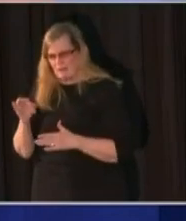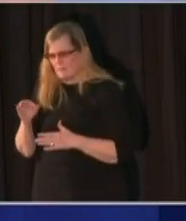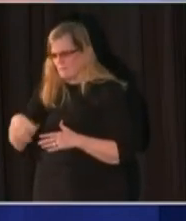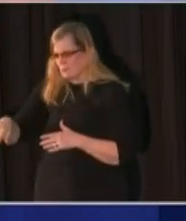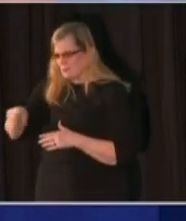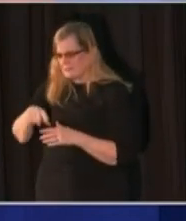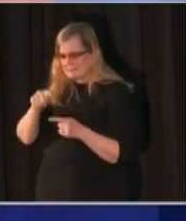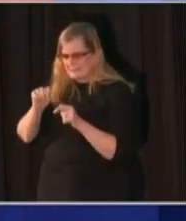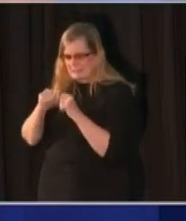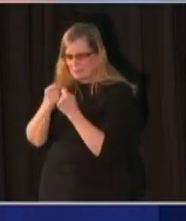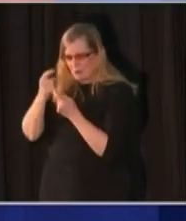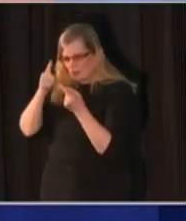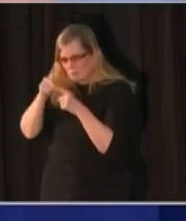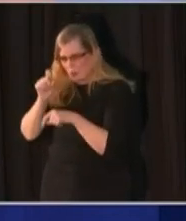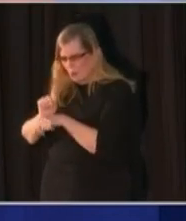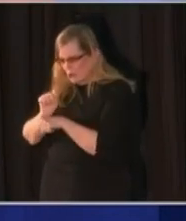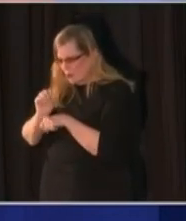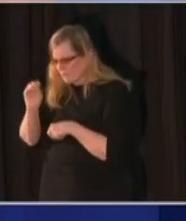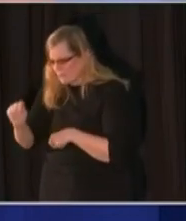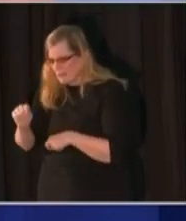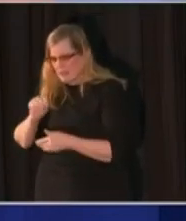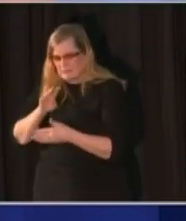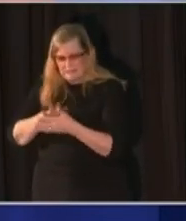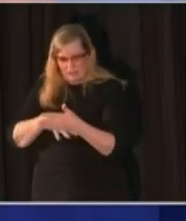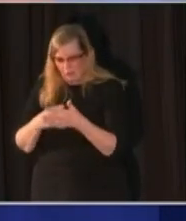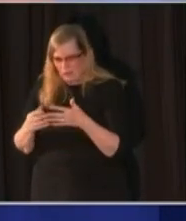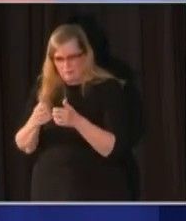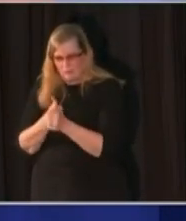scheduling requirements through those agreements?